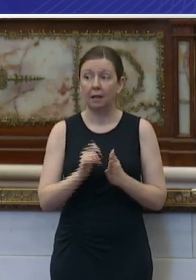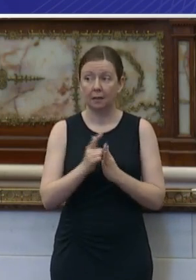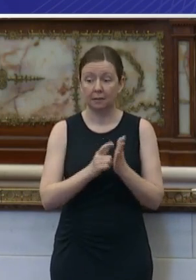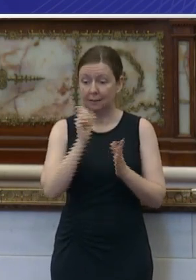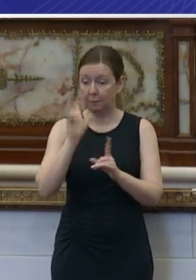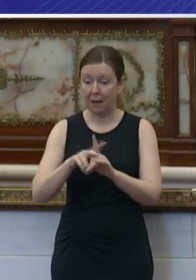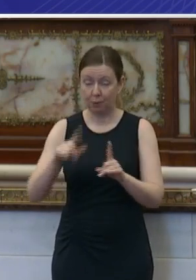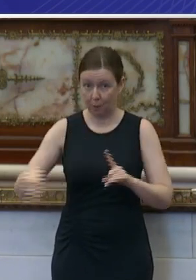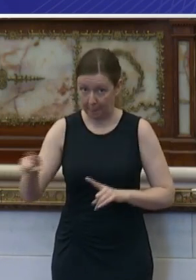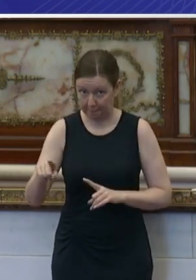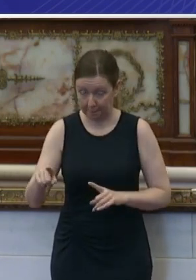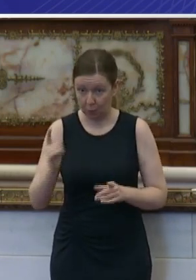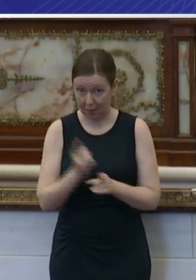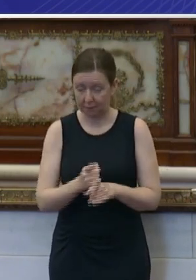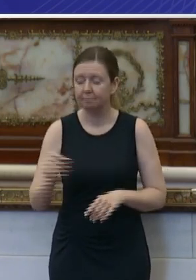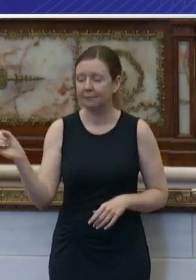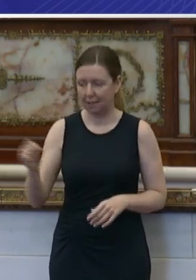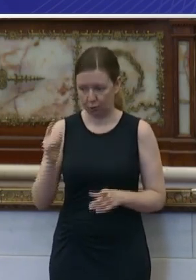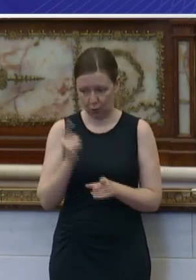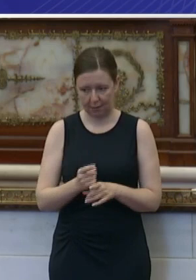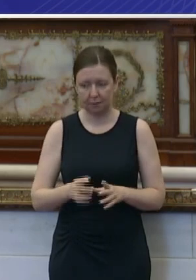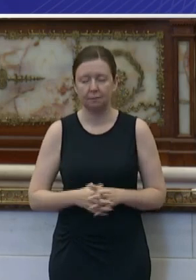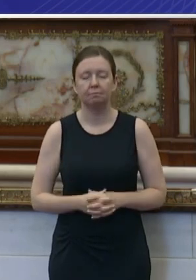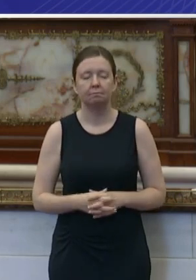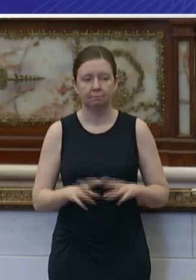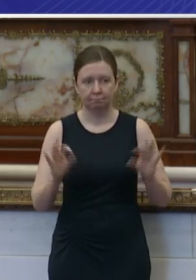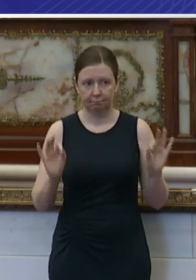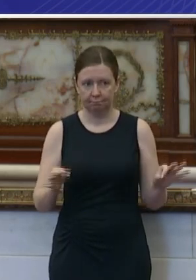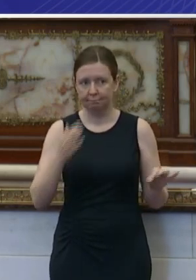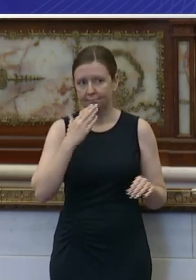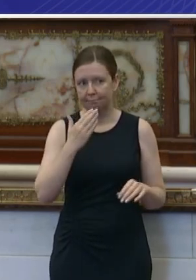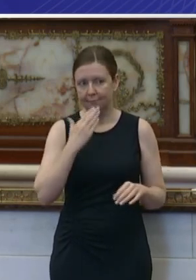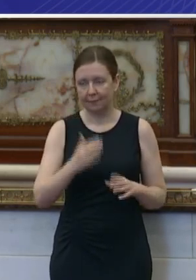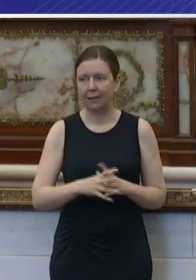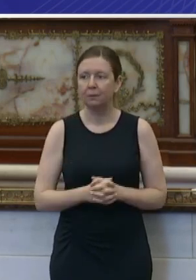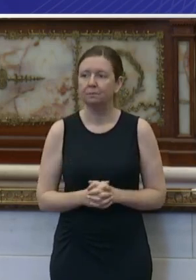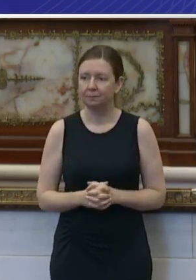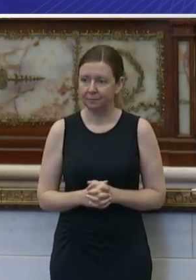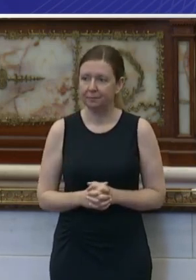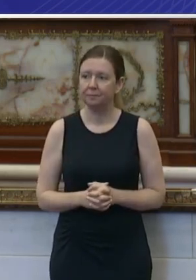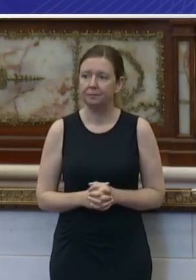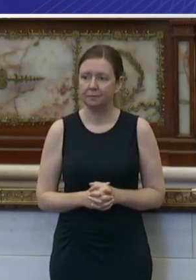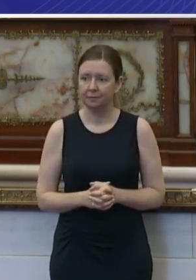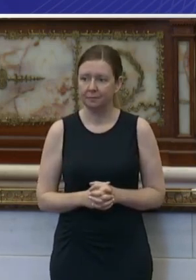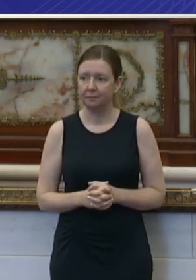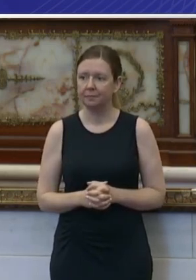apply to them. Correct. Okay. Thank you, Madam Chair.